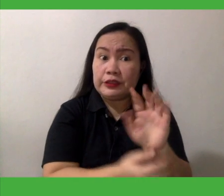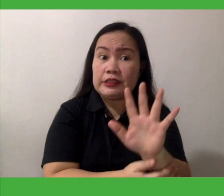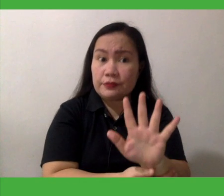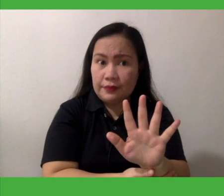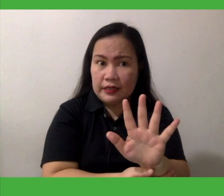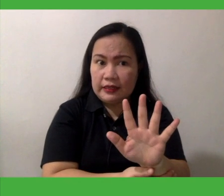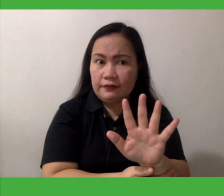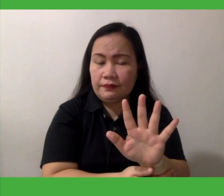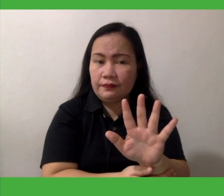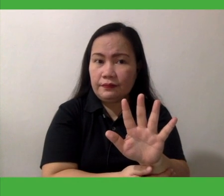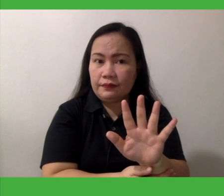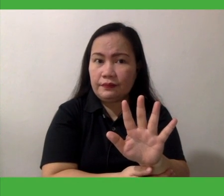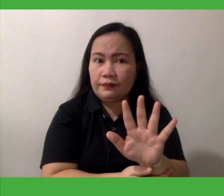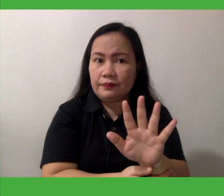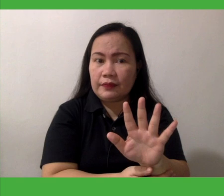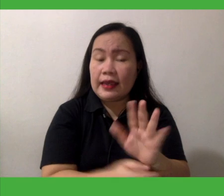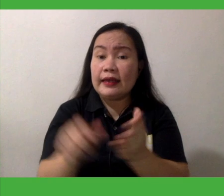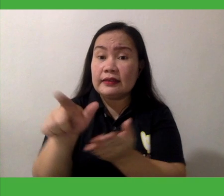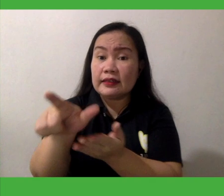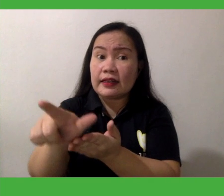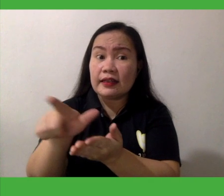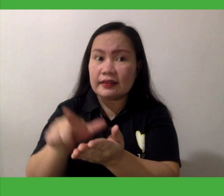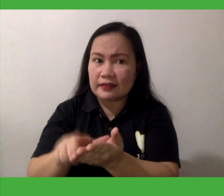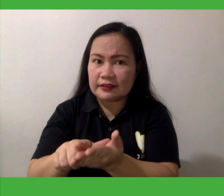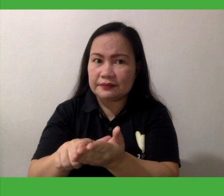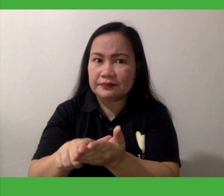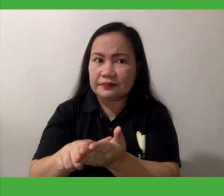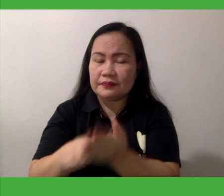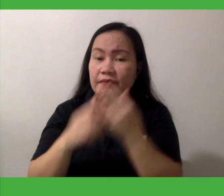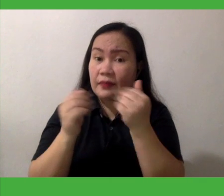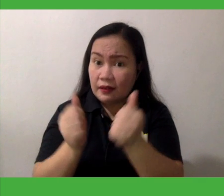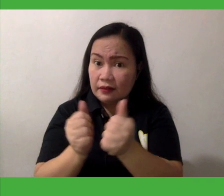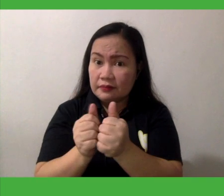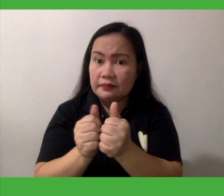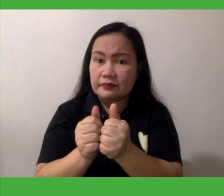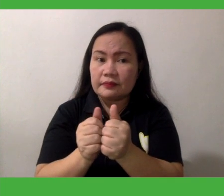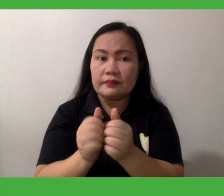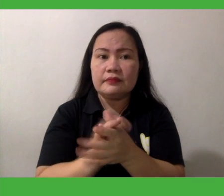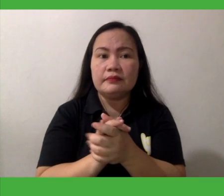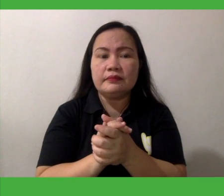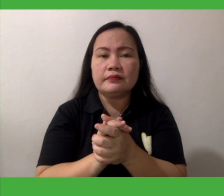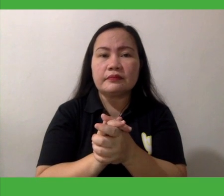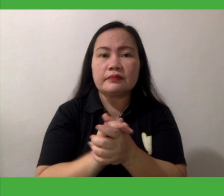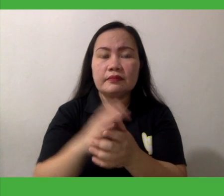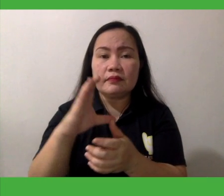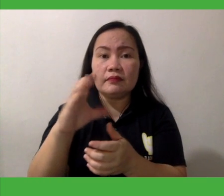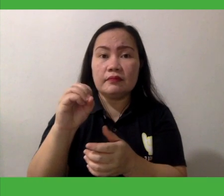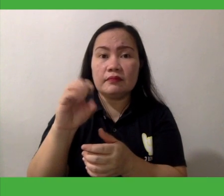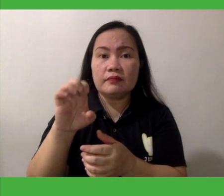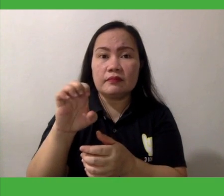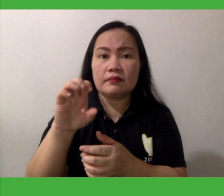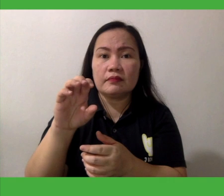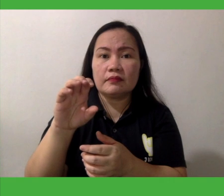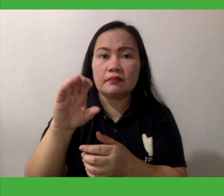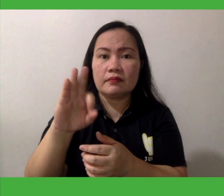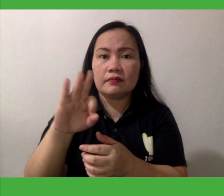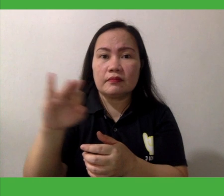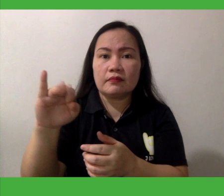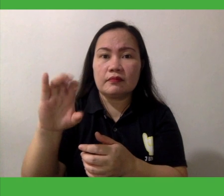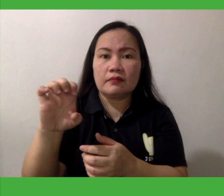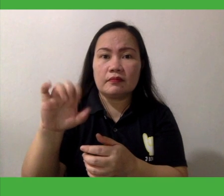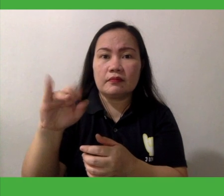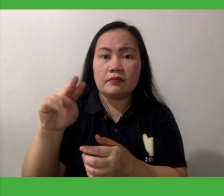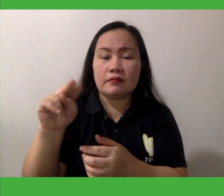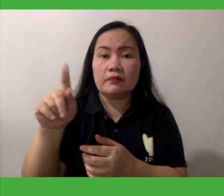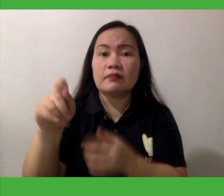5mn. So, the numerical coefficient, yung number part, that is 5. And then, since magkasama sila, so again ha, ang coefficient